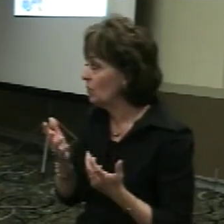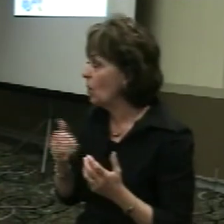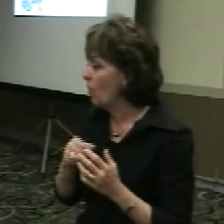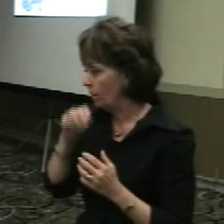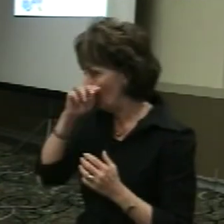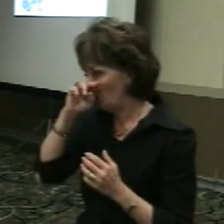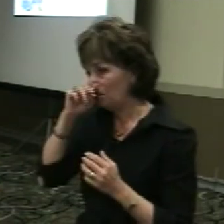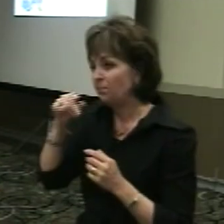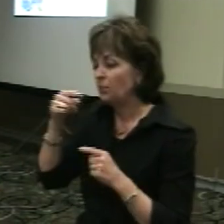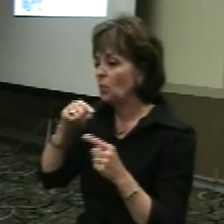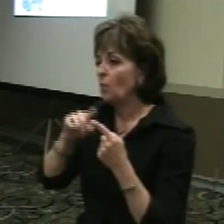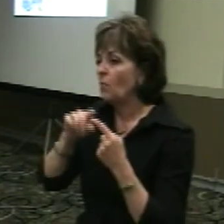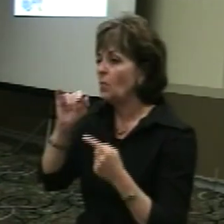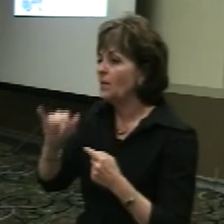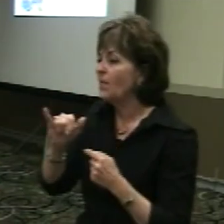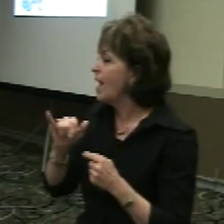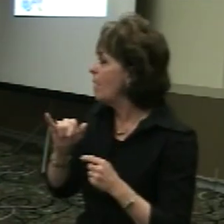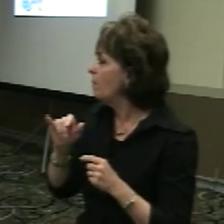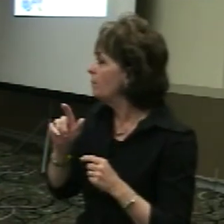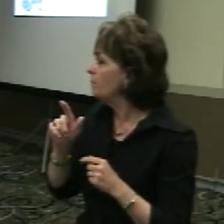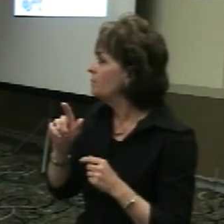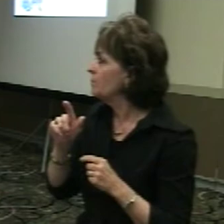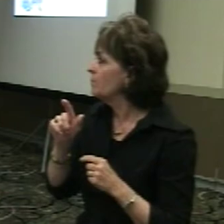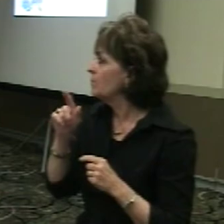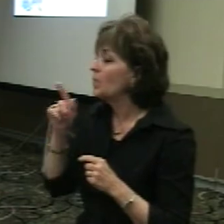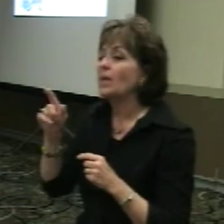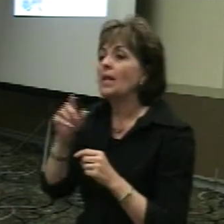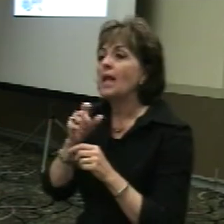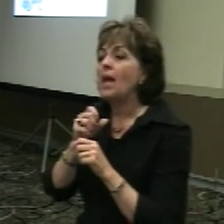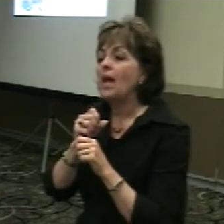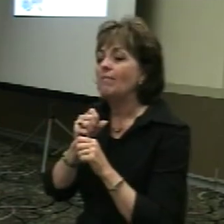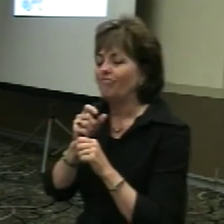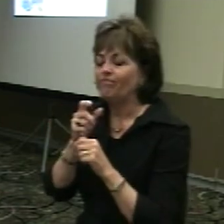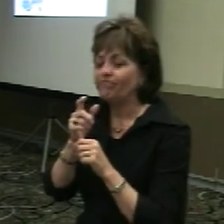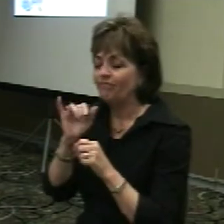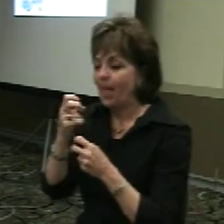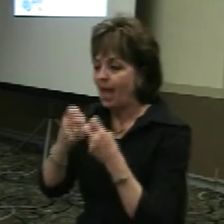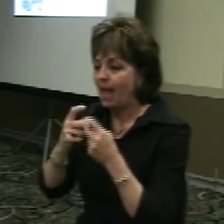then you're going back to that learned behavior, making a noise, and you bring them out to